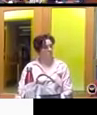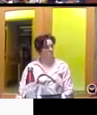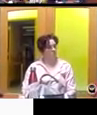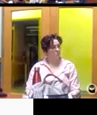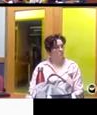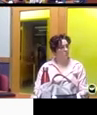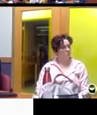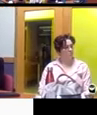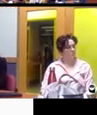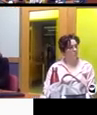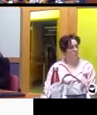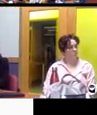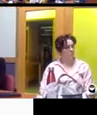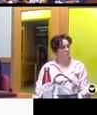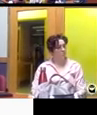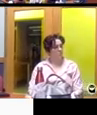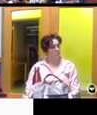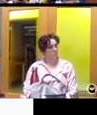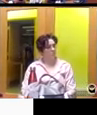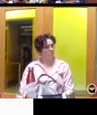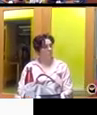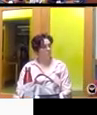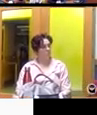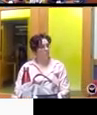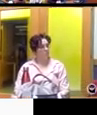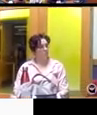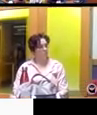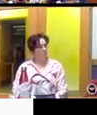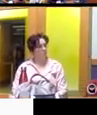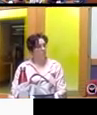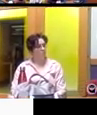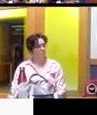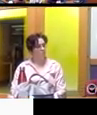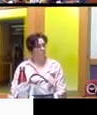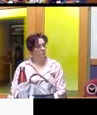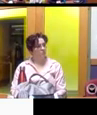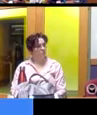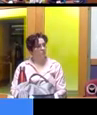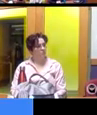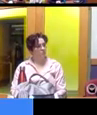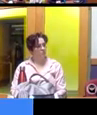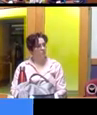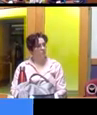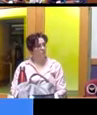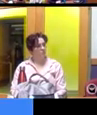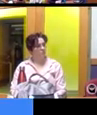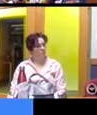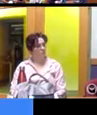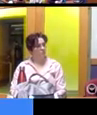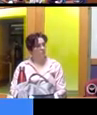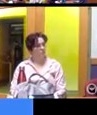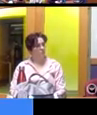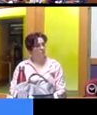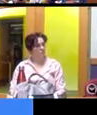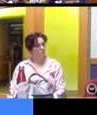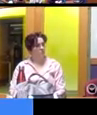So on the next slide, one thing that I really wanted to just highlight is that, you know,